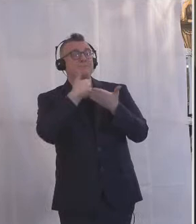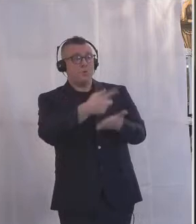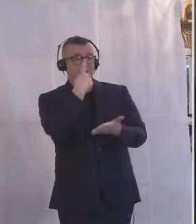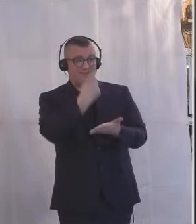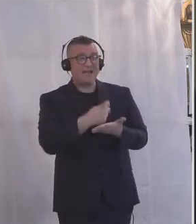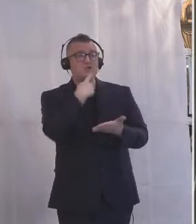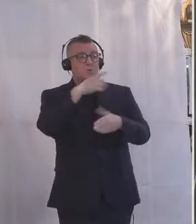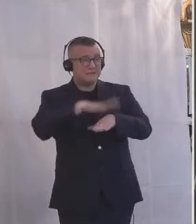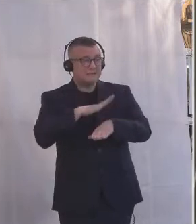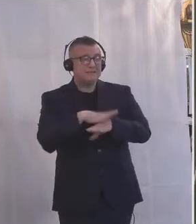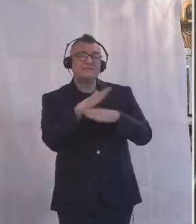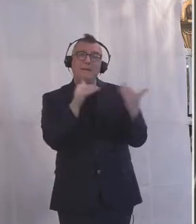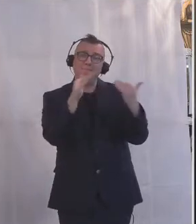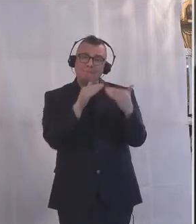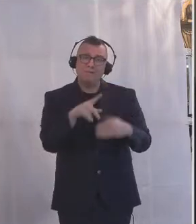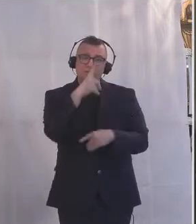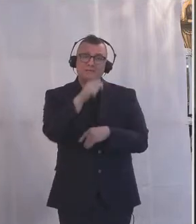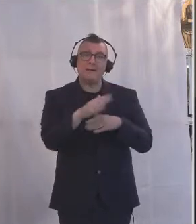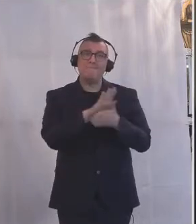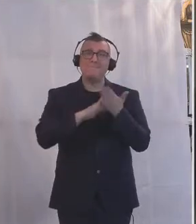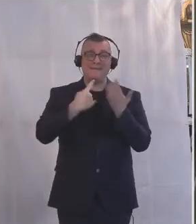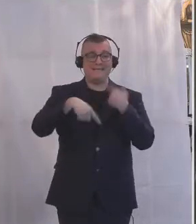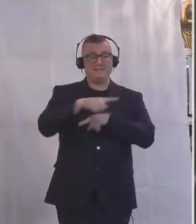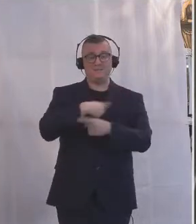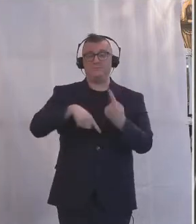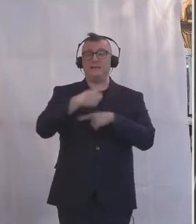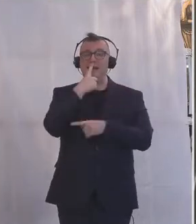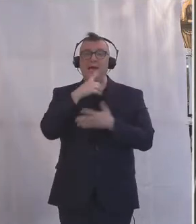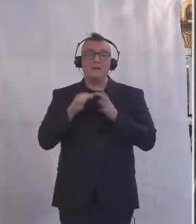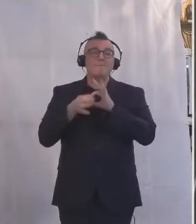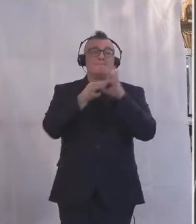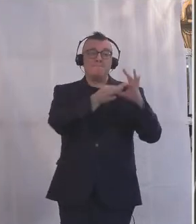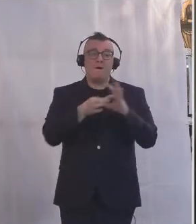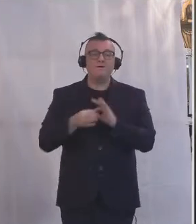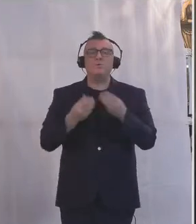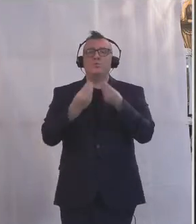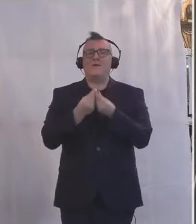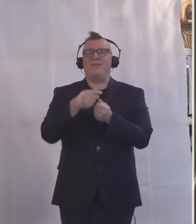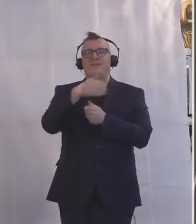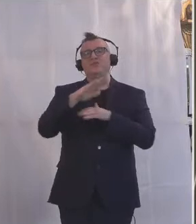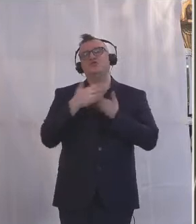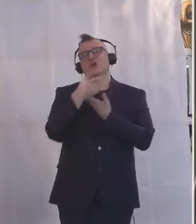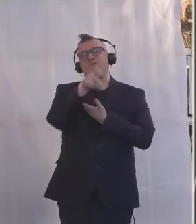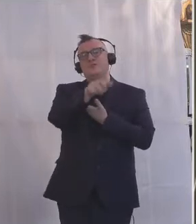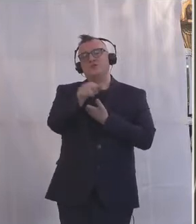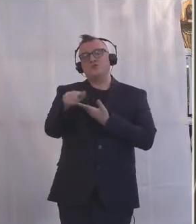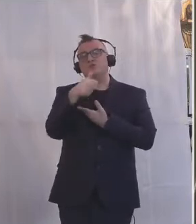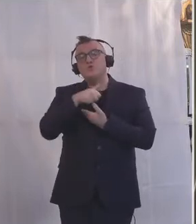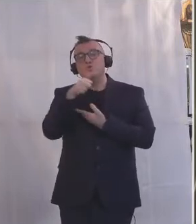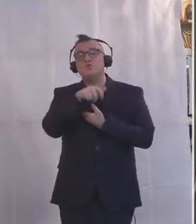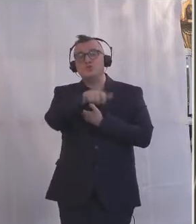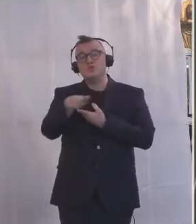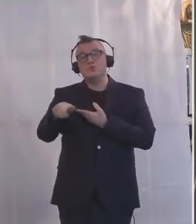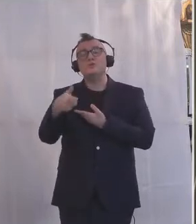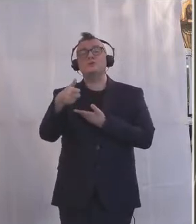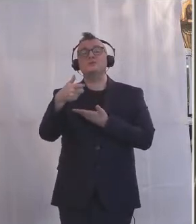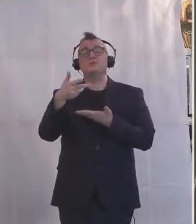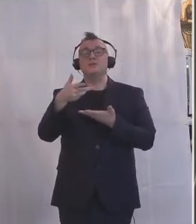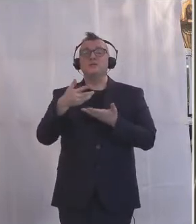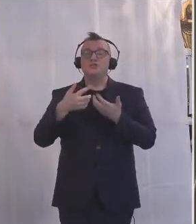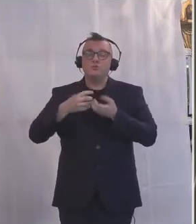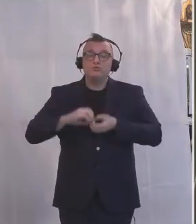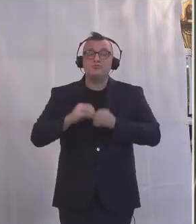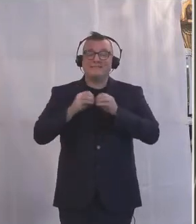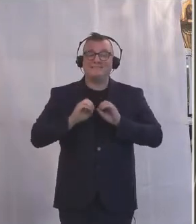the time to do this, then we can work in partnership with our service users and design the best services. So it's about, yeah, empowering